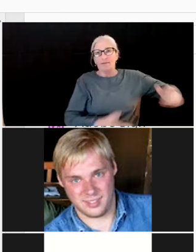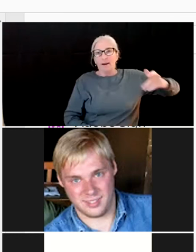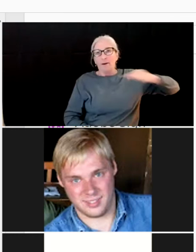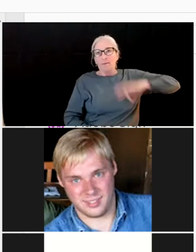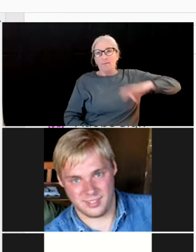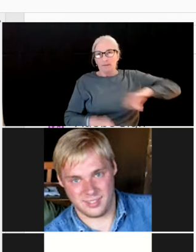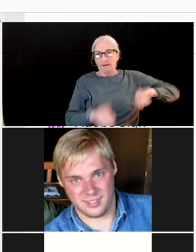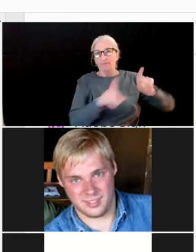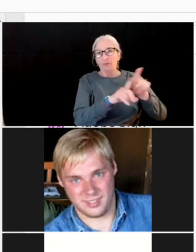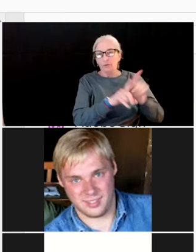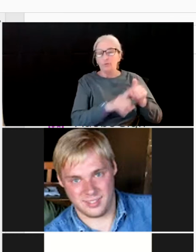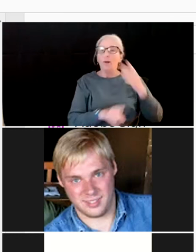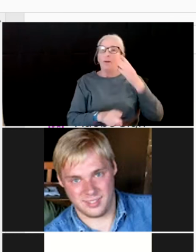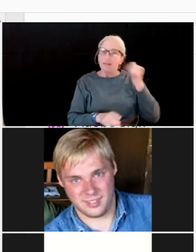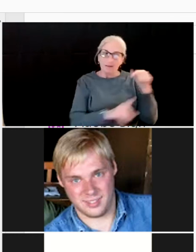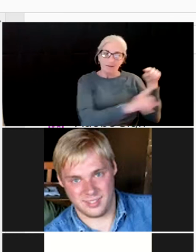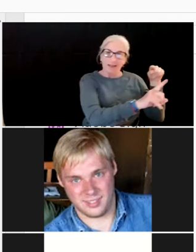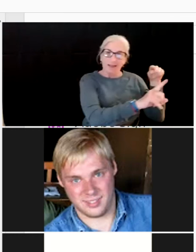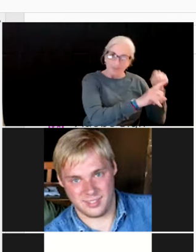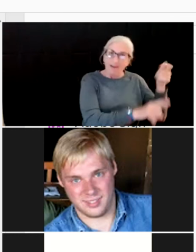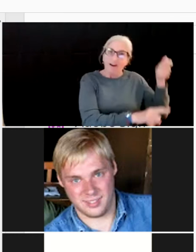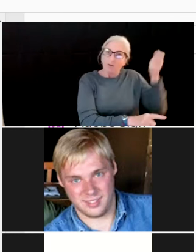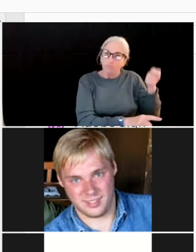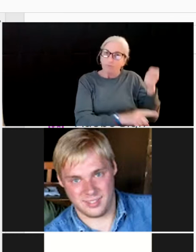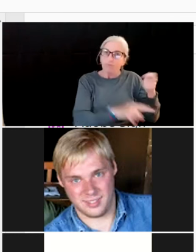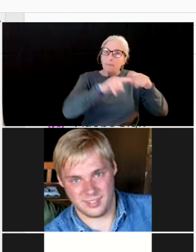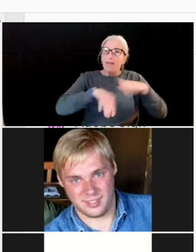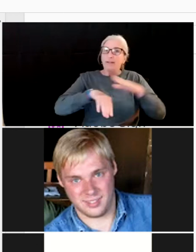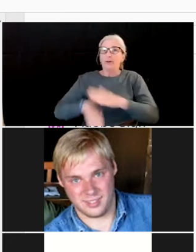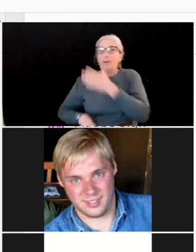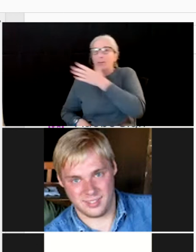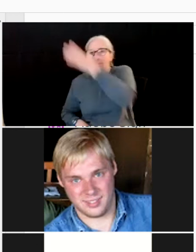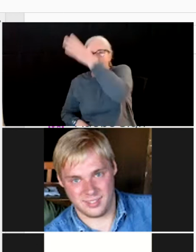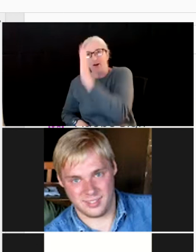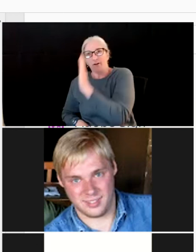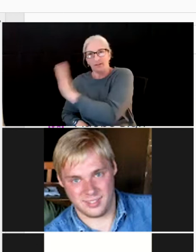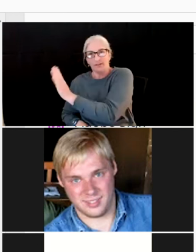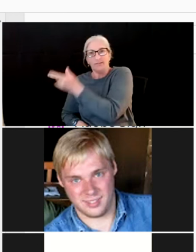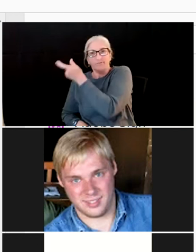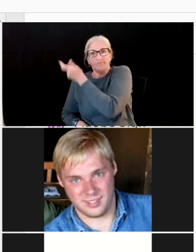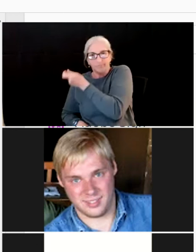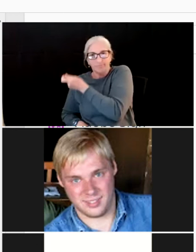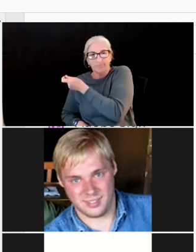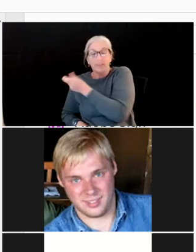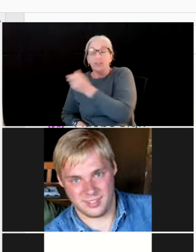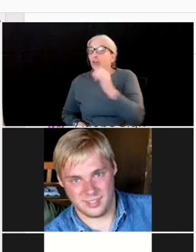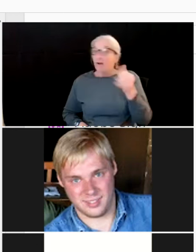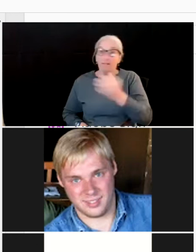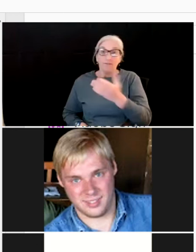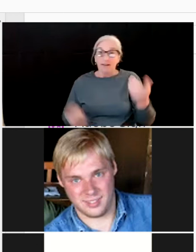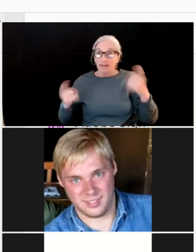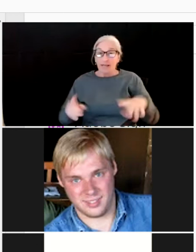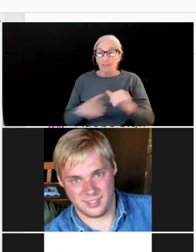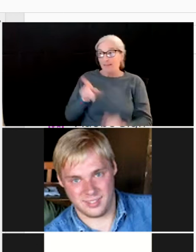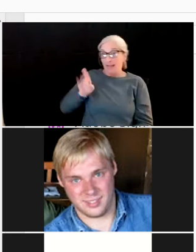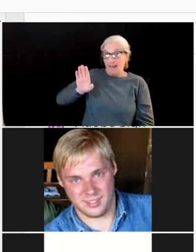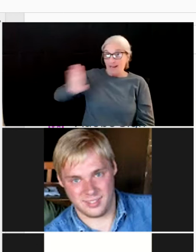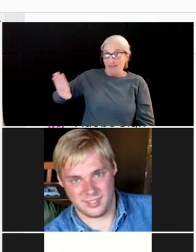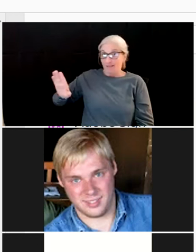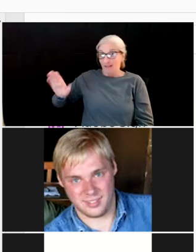the parent's eligibility for SSDI. So if anything happens where the parent SSDI stops, then the eligibility for